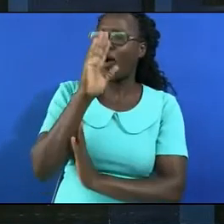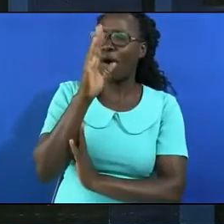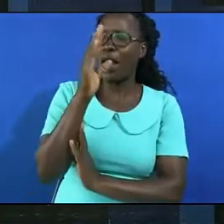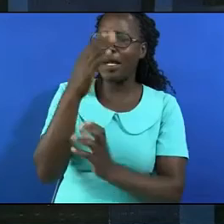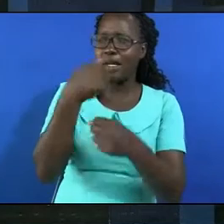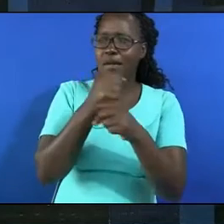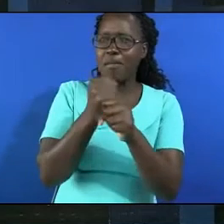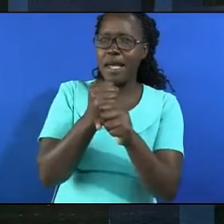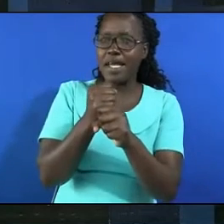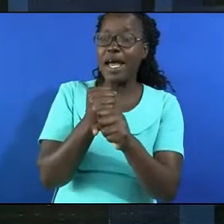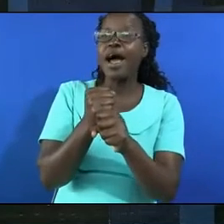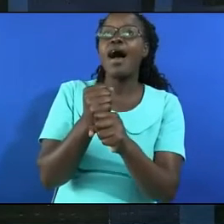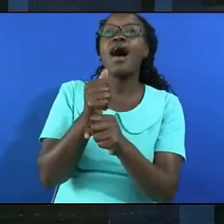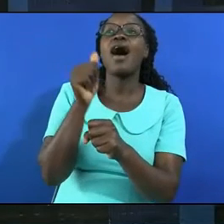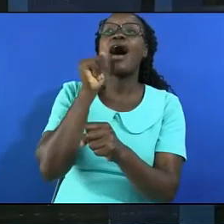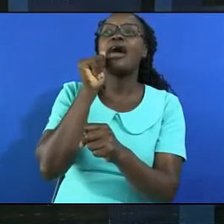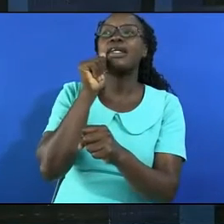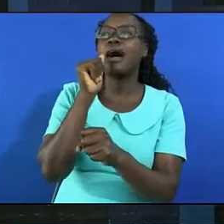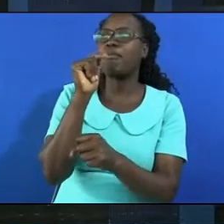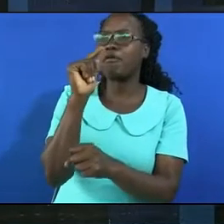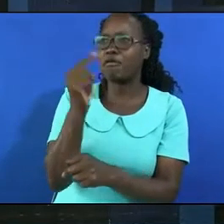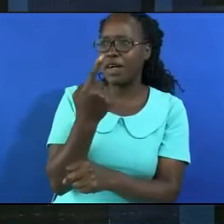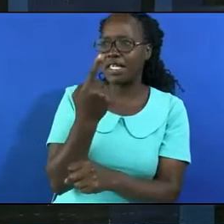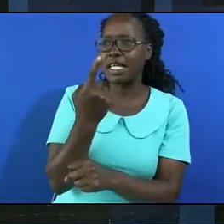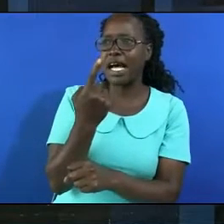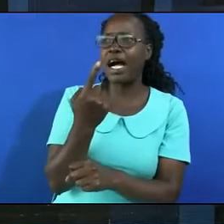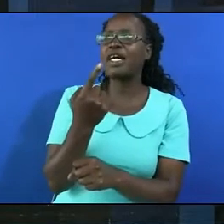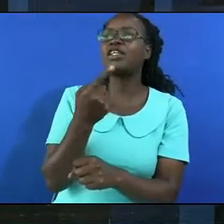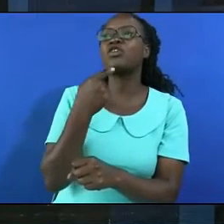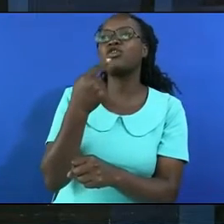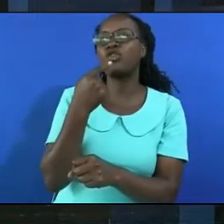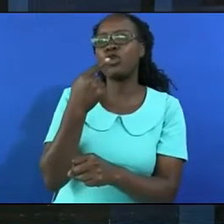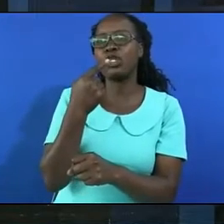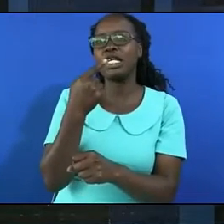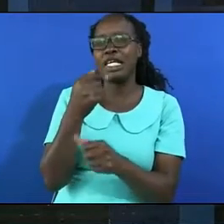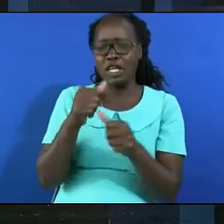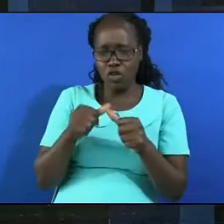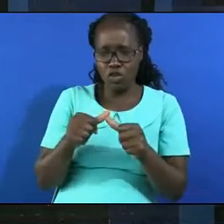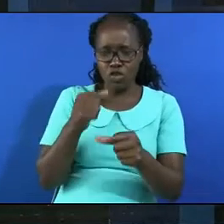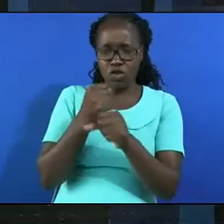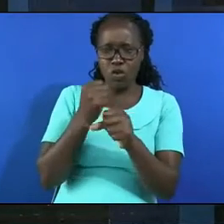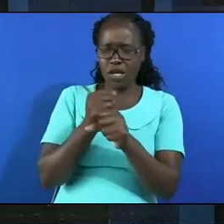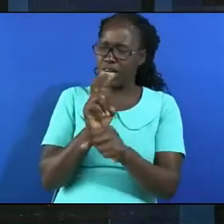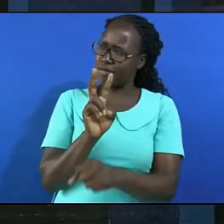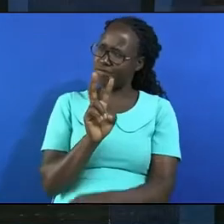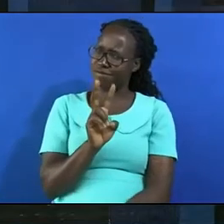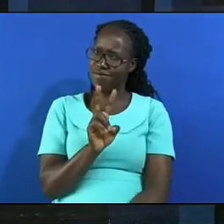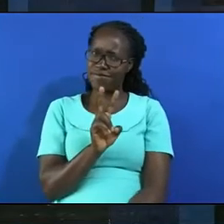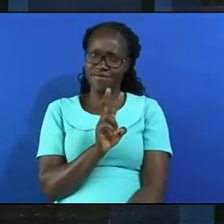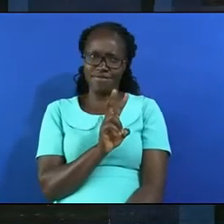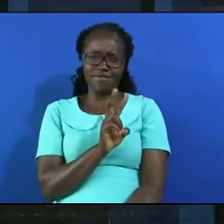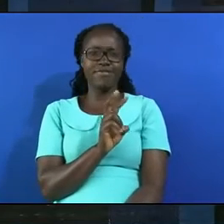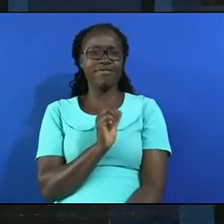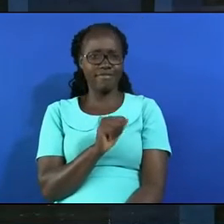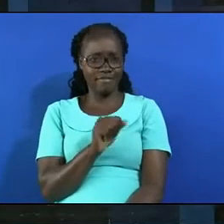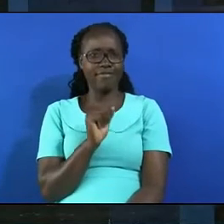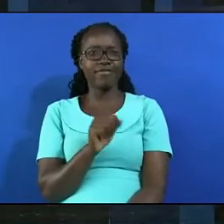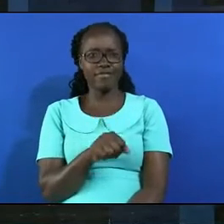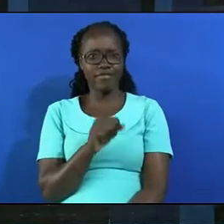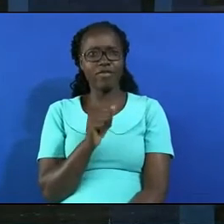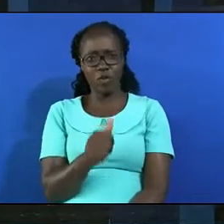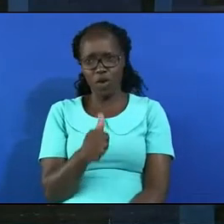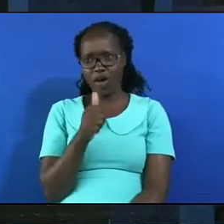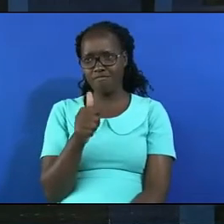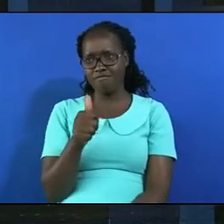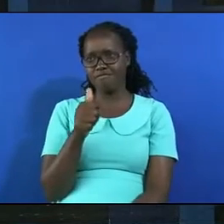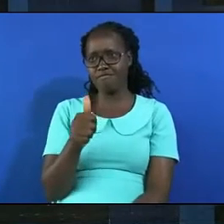made Adam first and told him, keep working. And God observed if he can handle himself. He said, yeah, he's doing well. He's